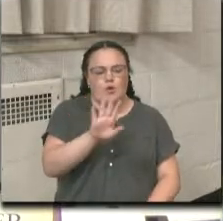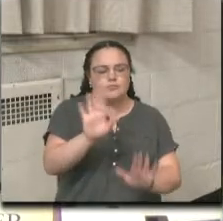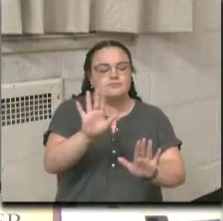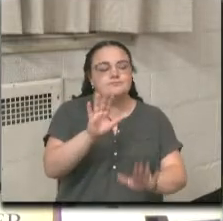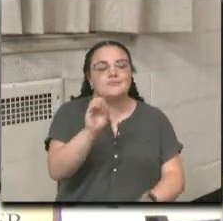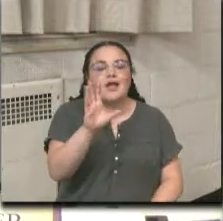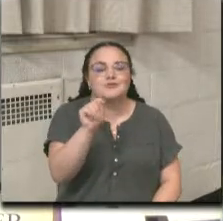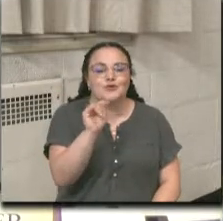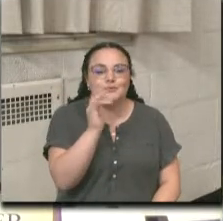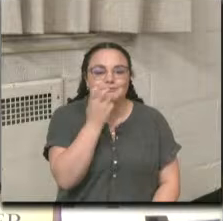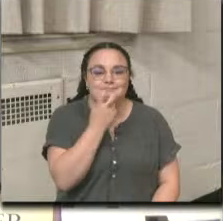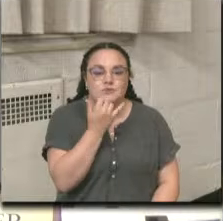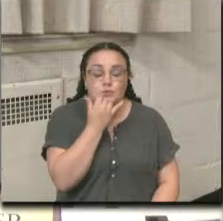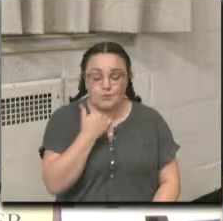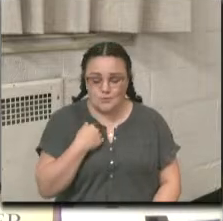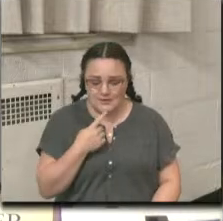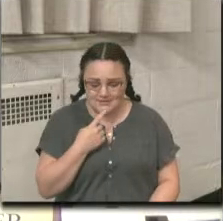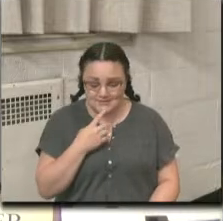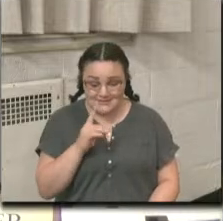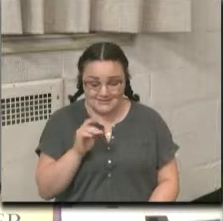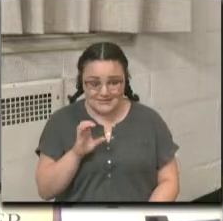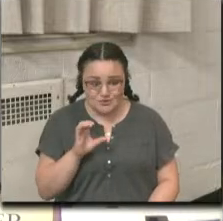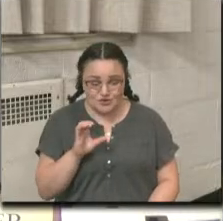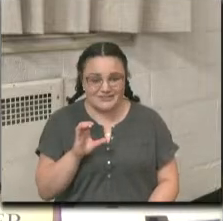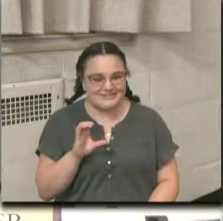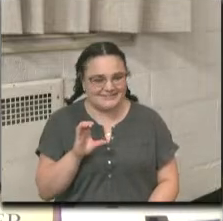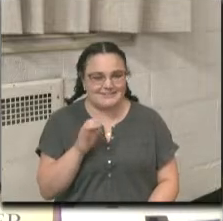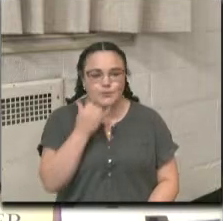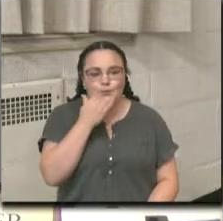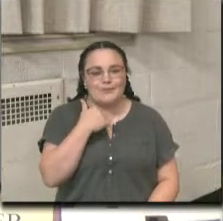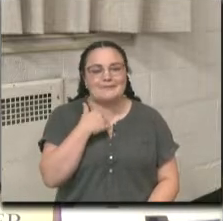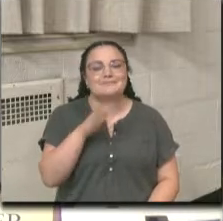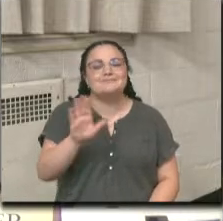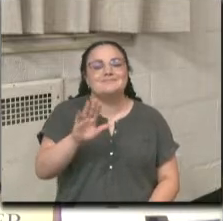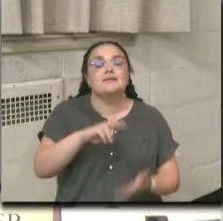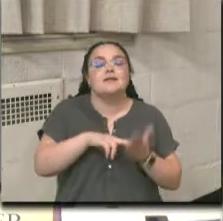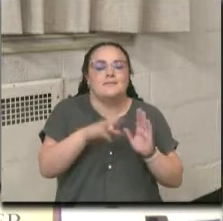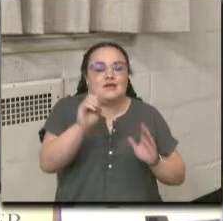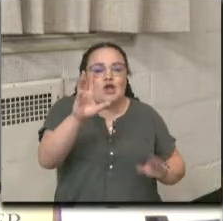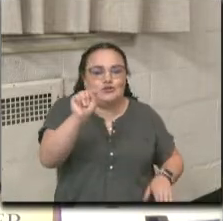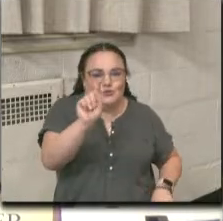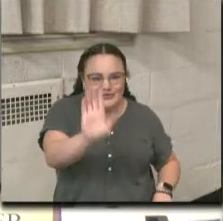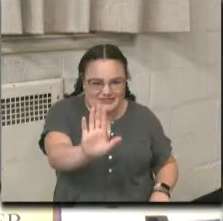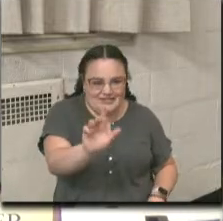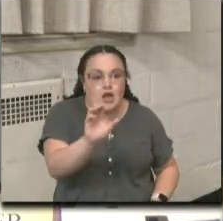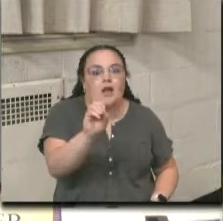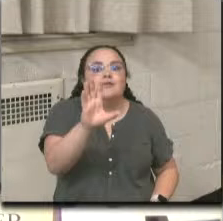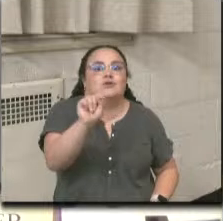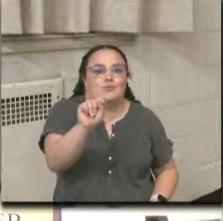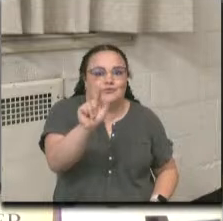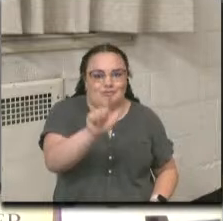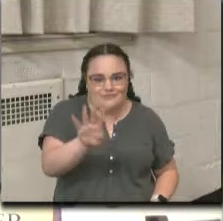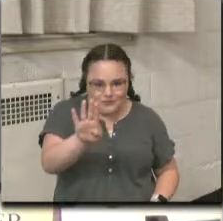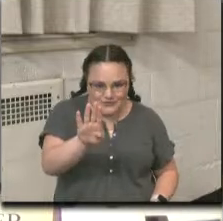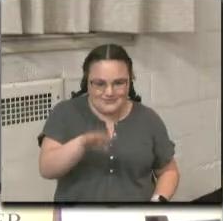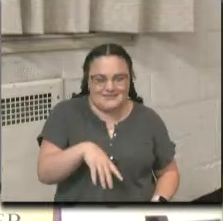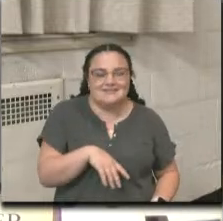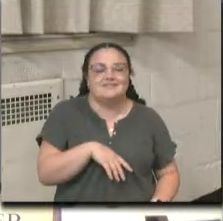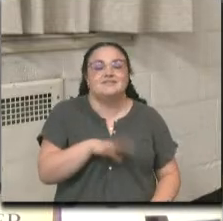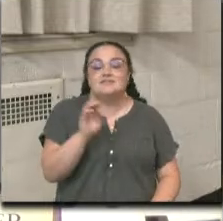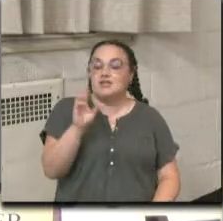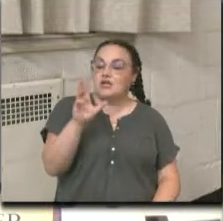October, oops, what did I say? Yeah, What did I just say October, October. okay, October. And then the